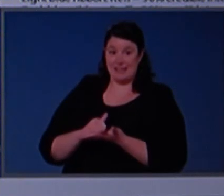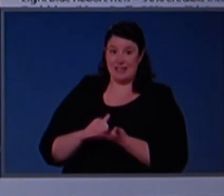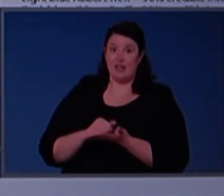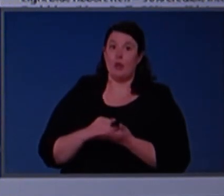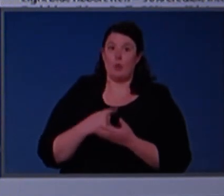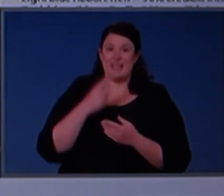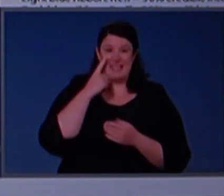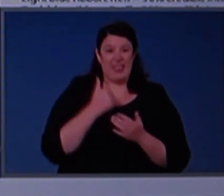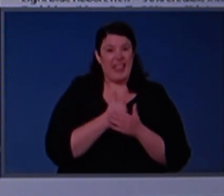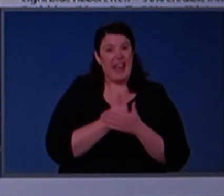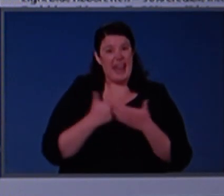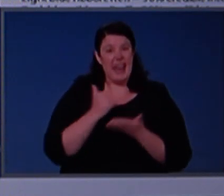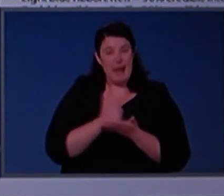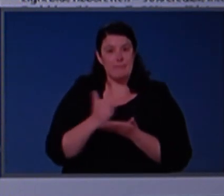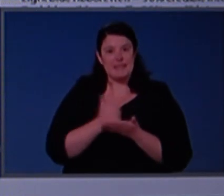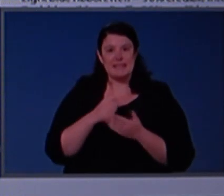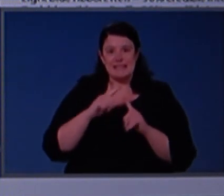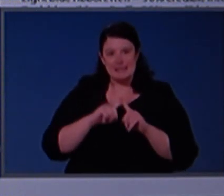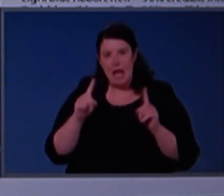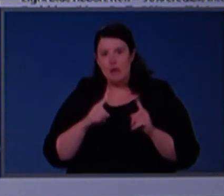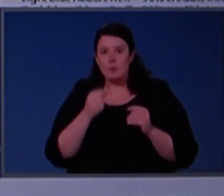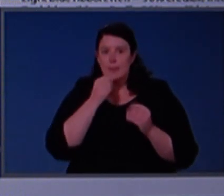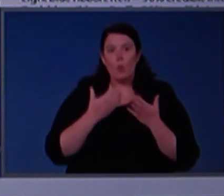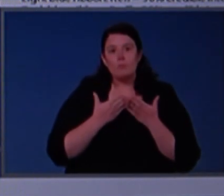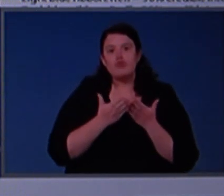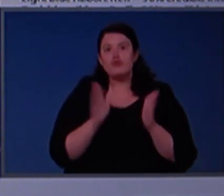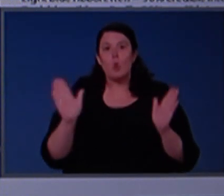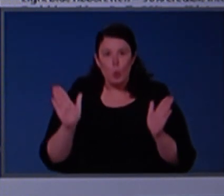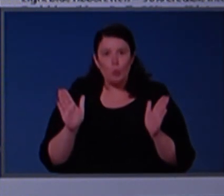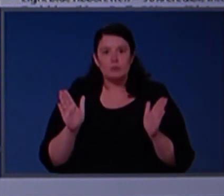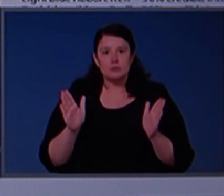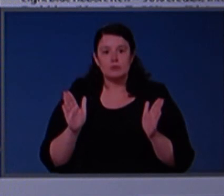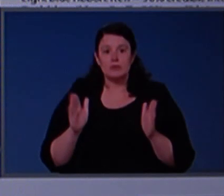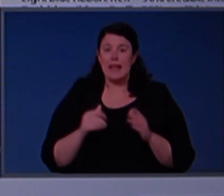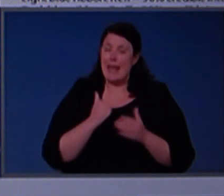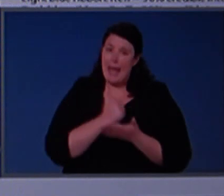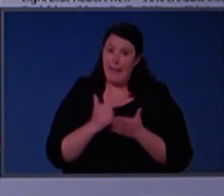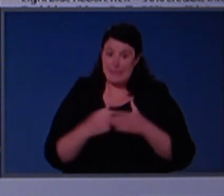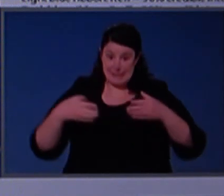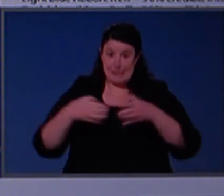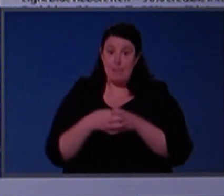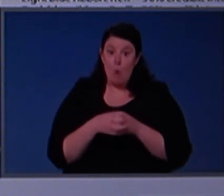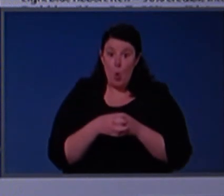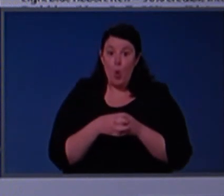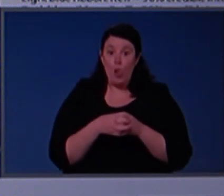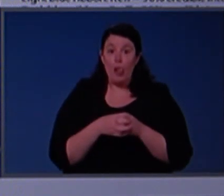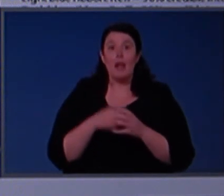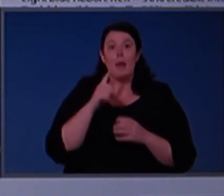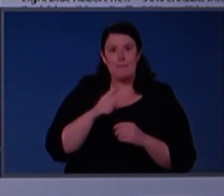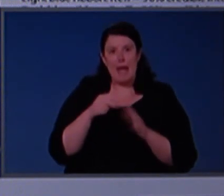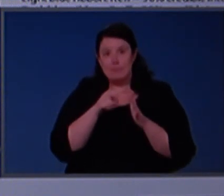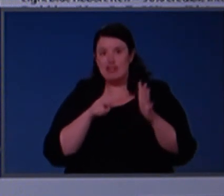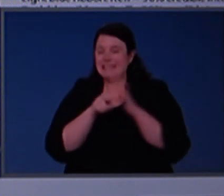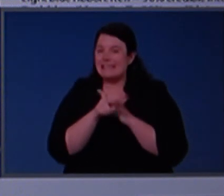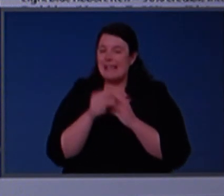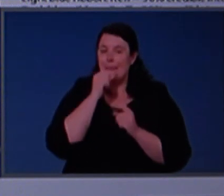broader. So it's quite a broad error with small case numbers at this most recent time